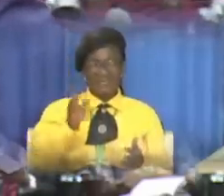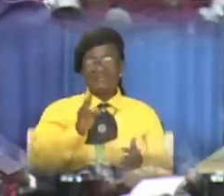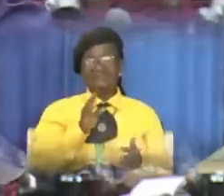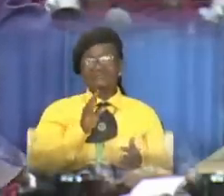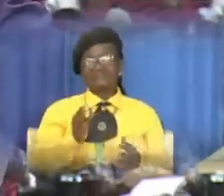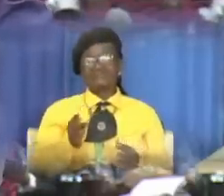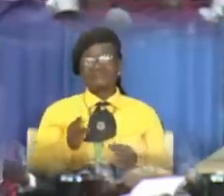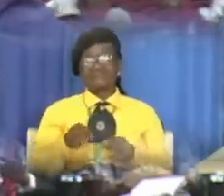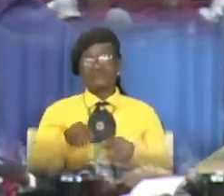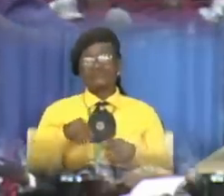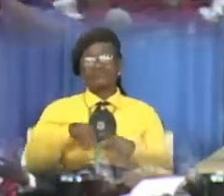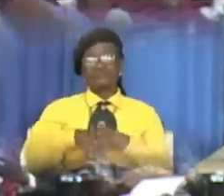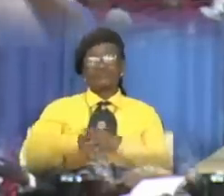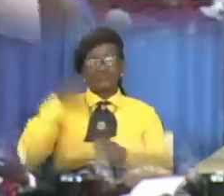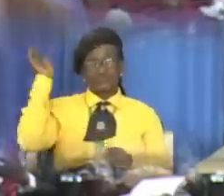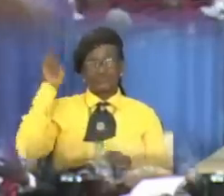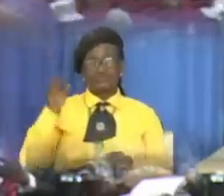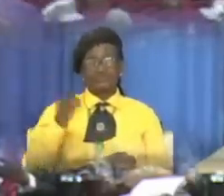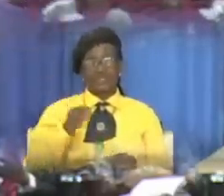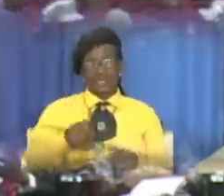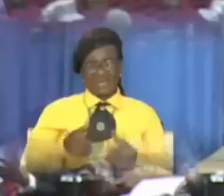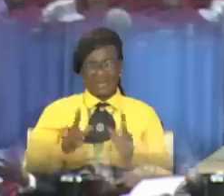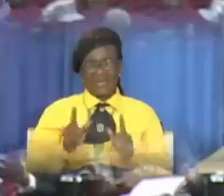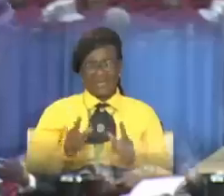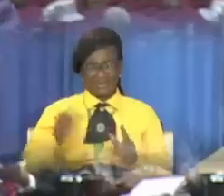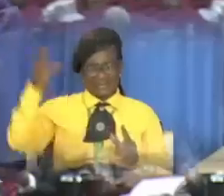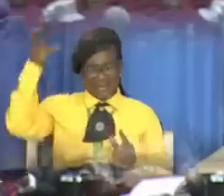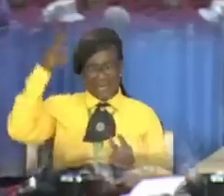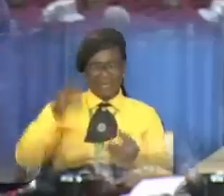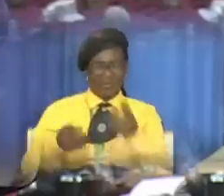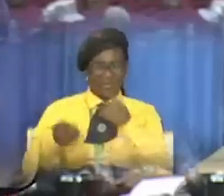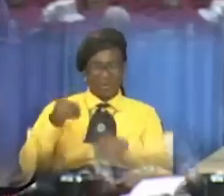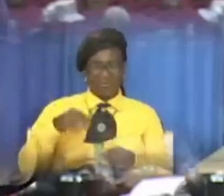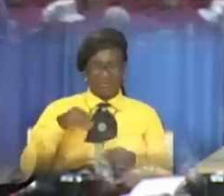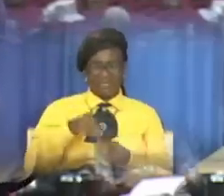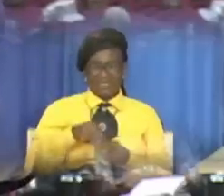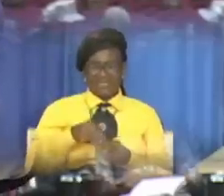And death will not even be able to stay.